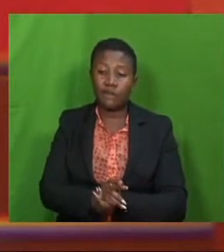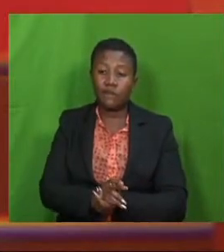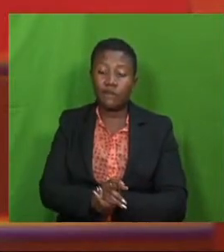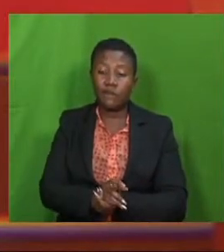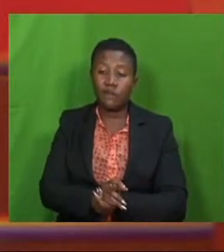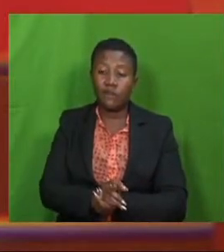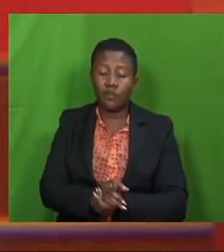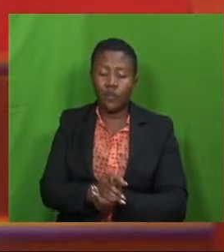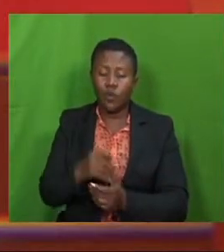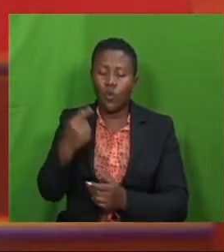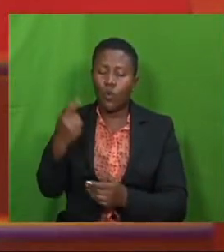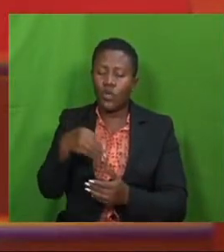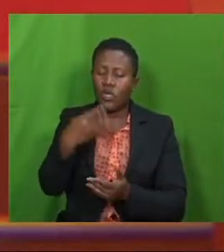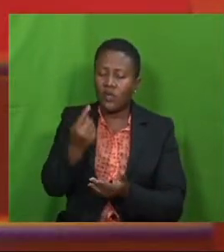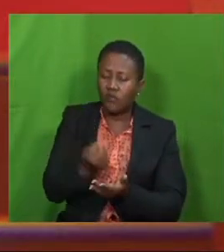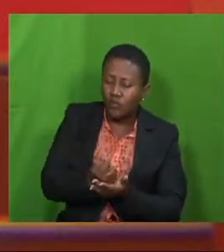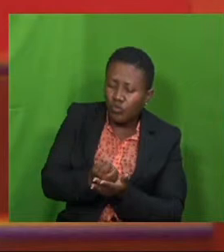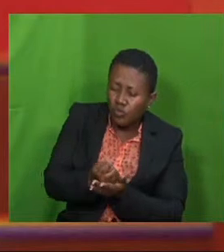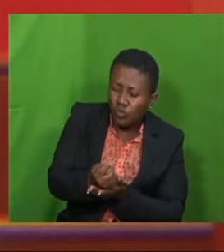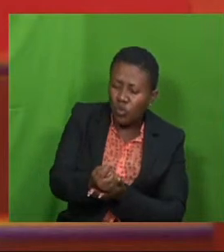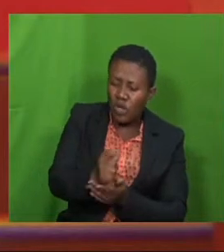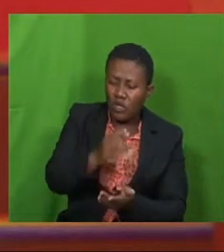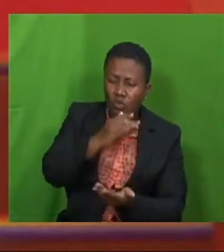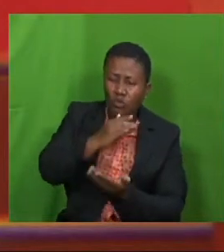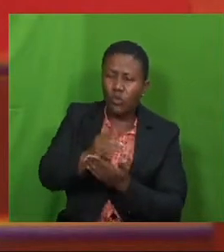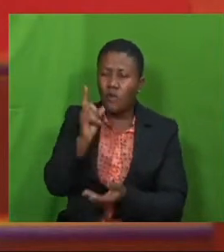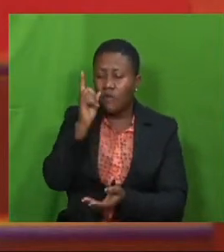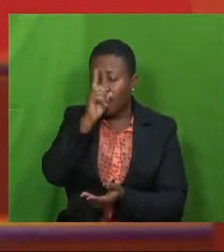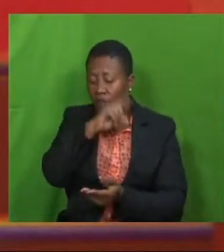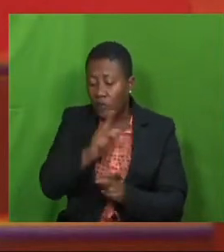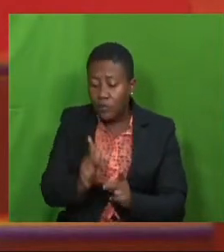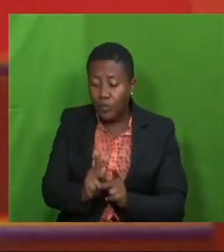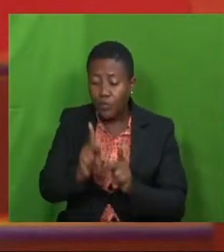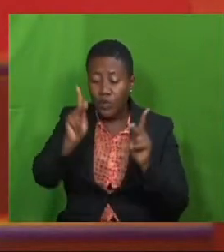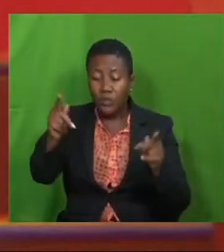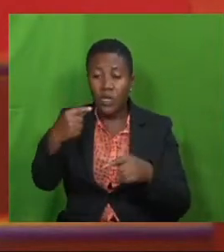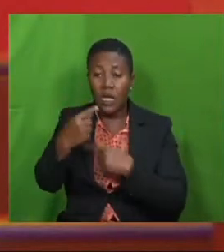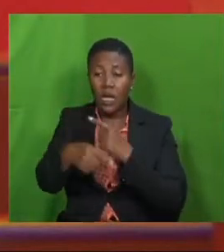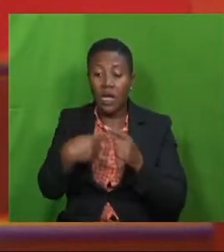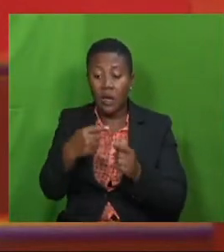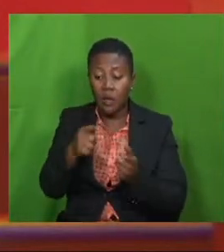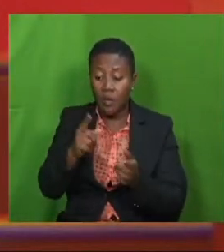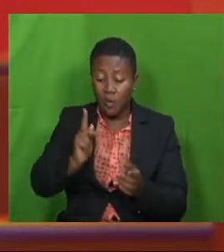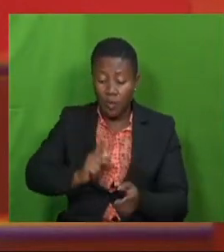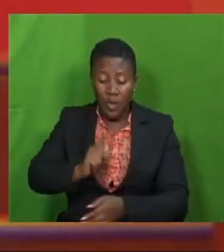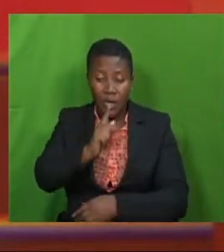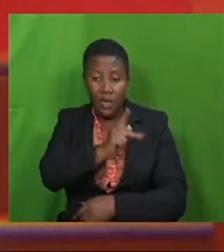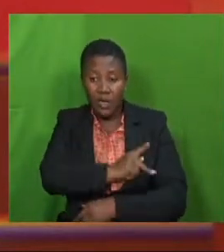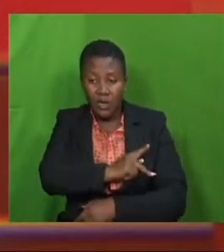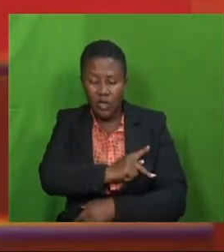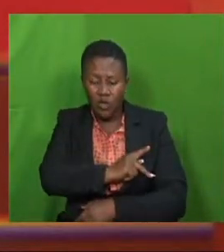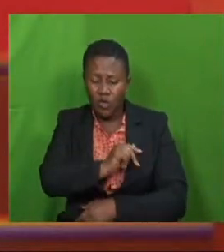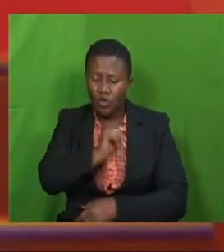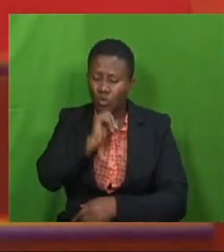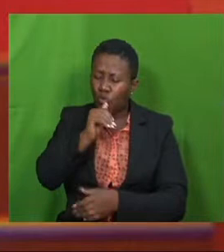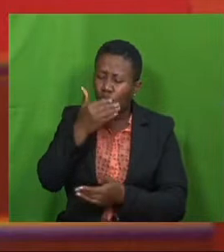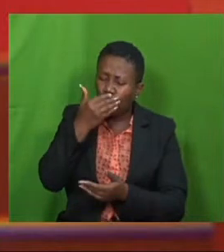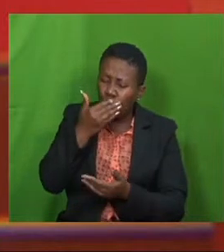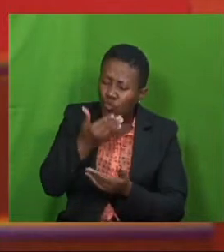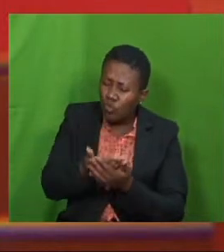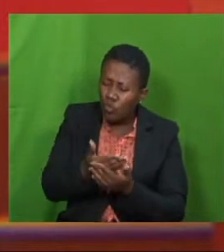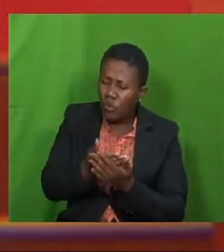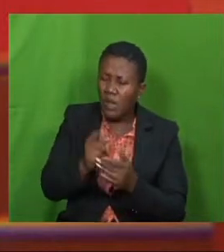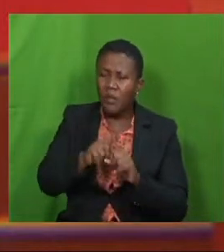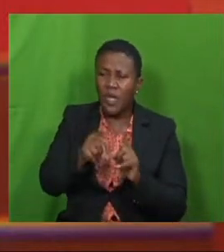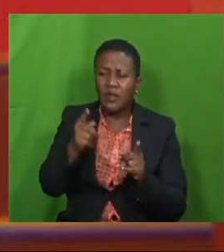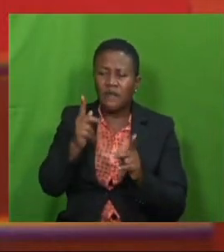untruth and falsehood published about Parliament is not only unethical, but also very